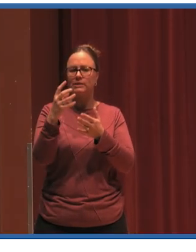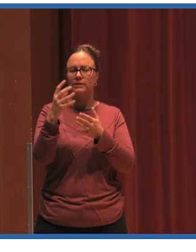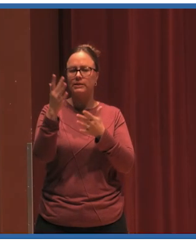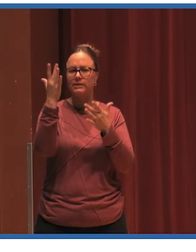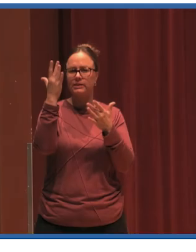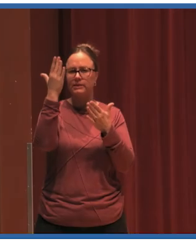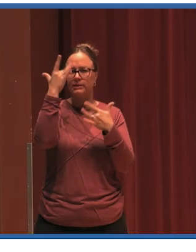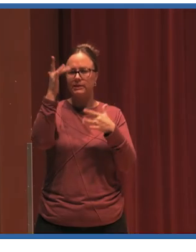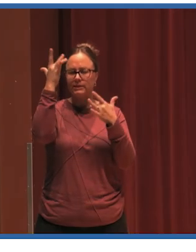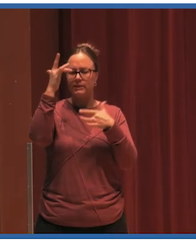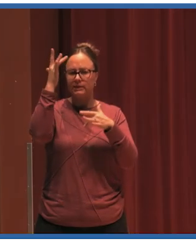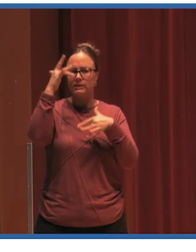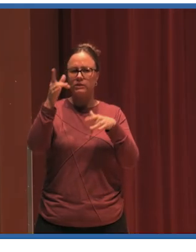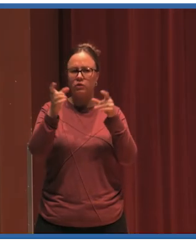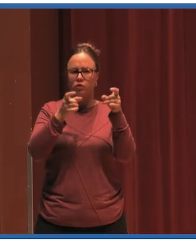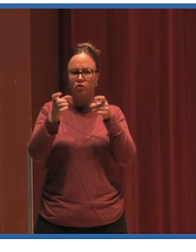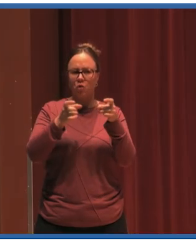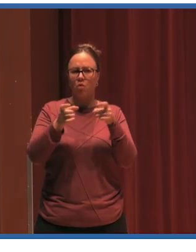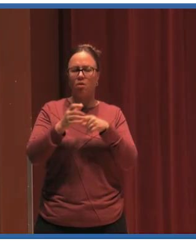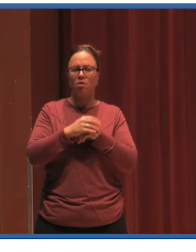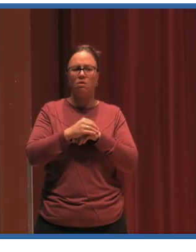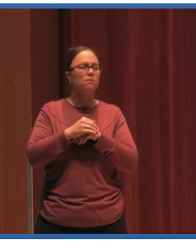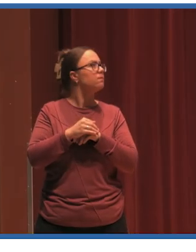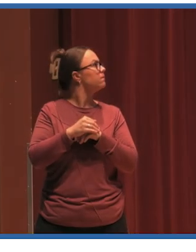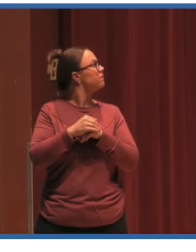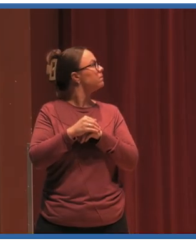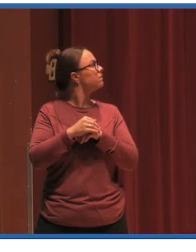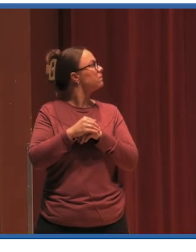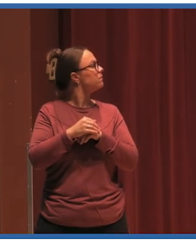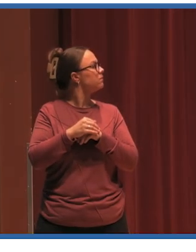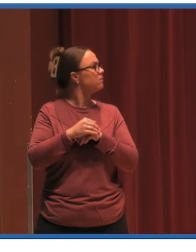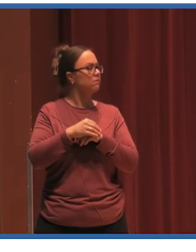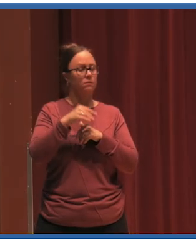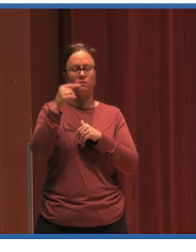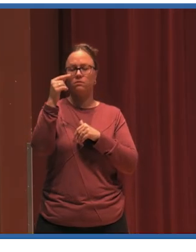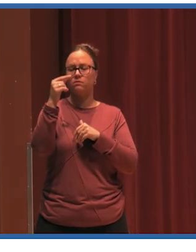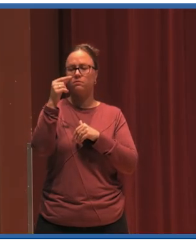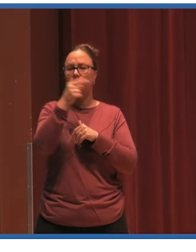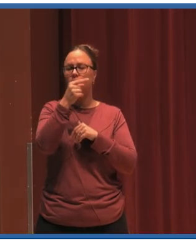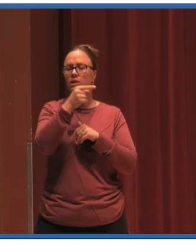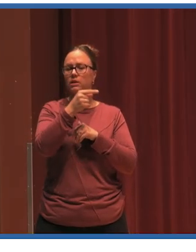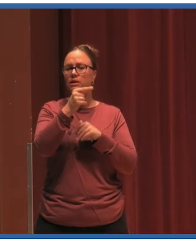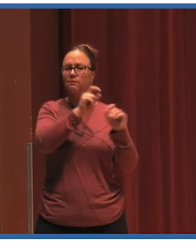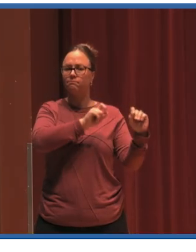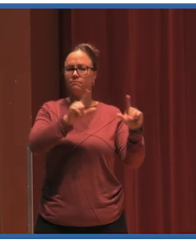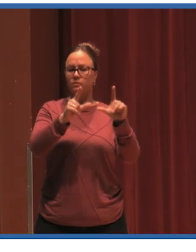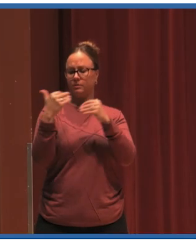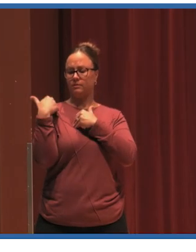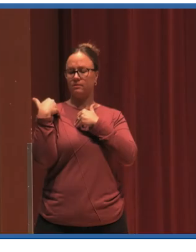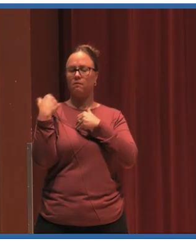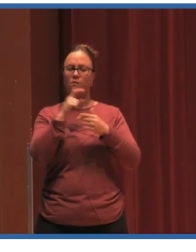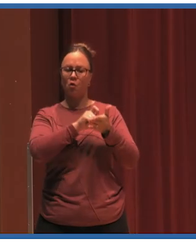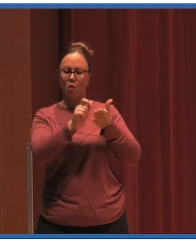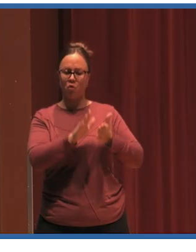support. And the contents of this presentation are solely the responsibility of the authors and do not represent the views